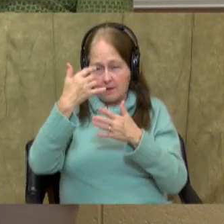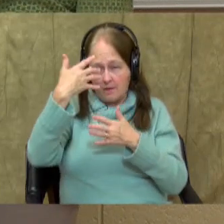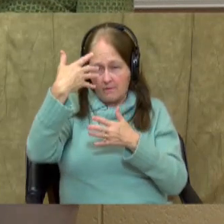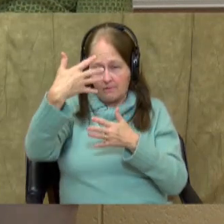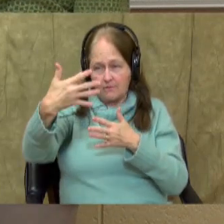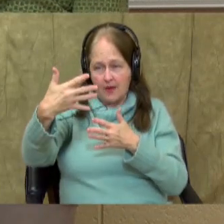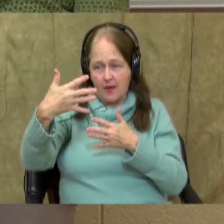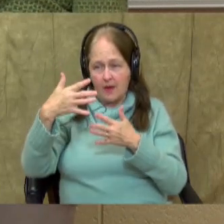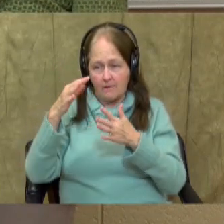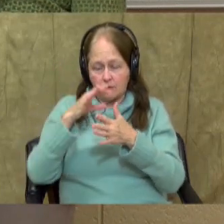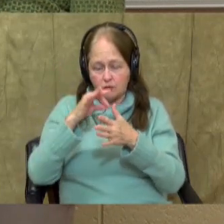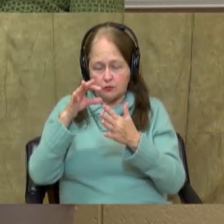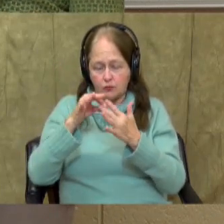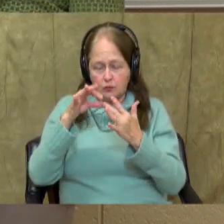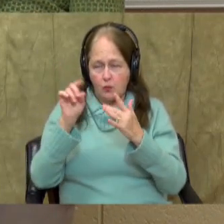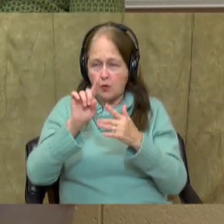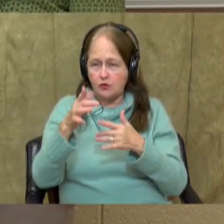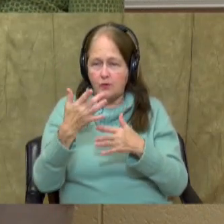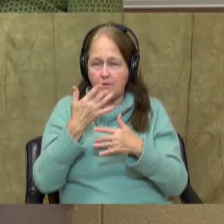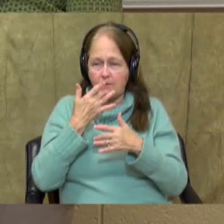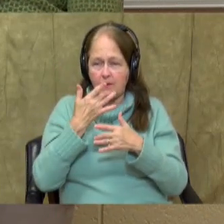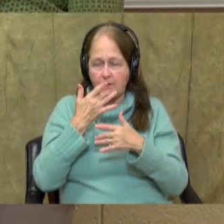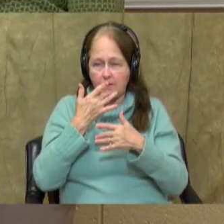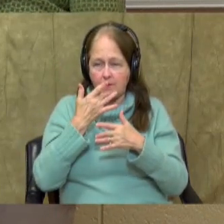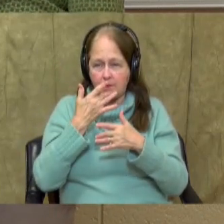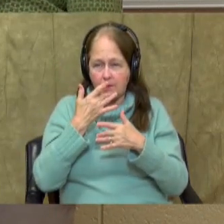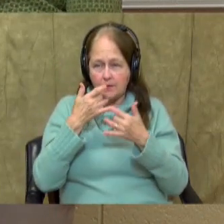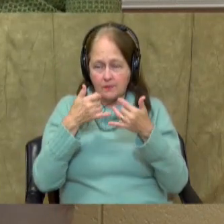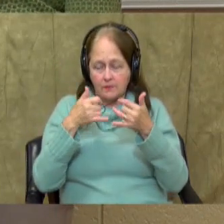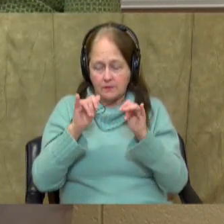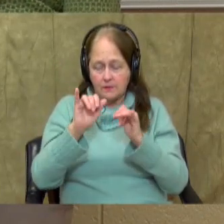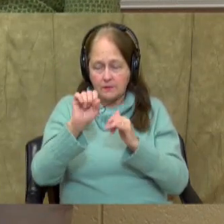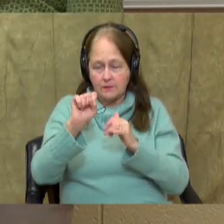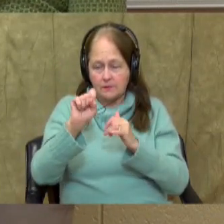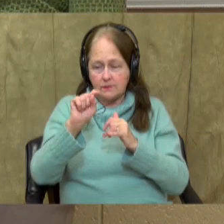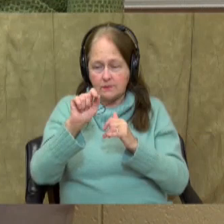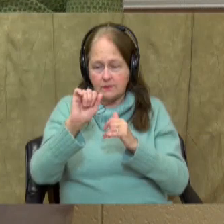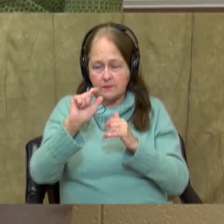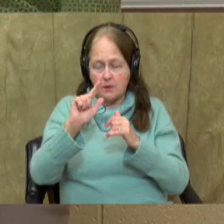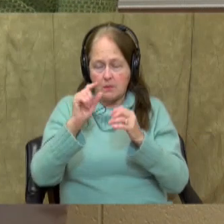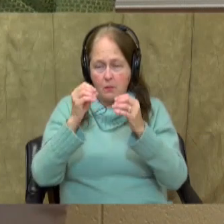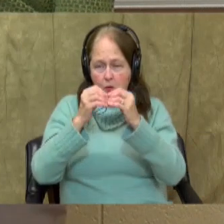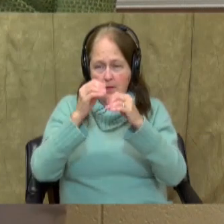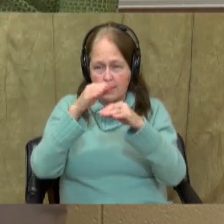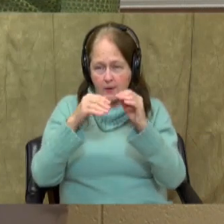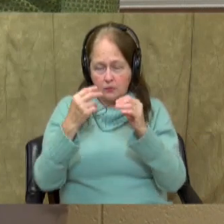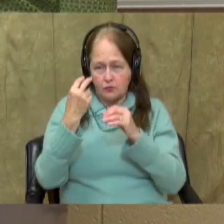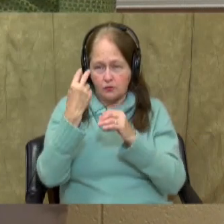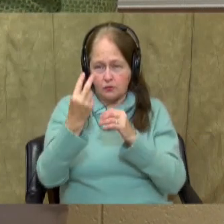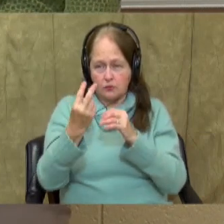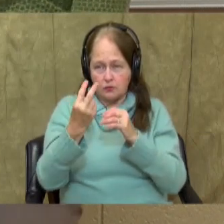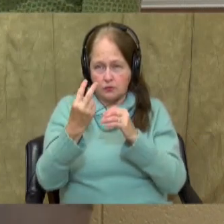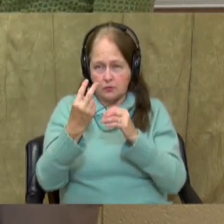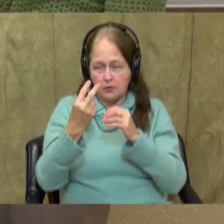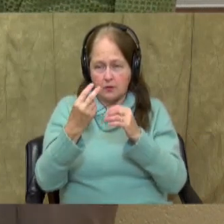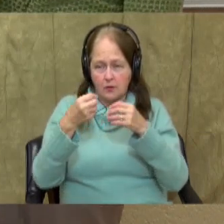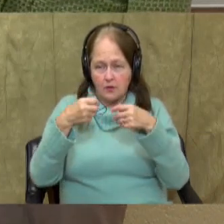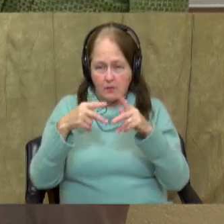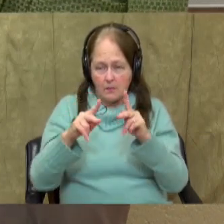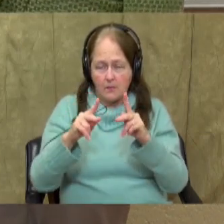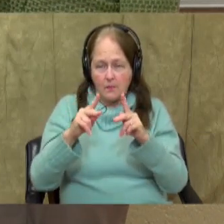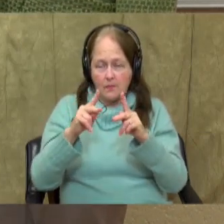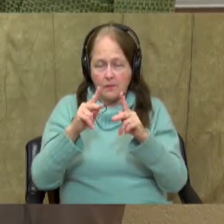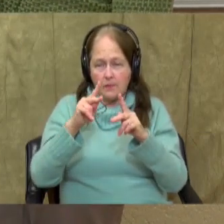5 choices, what is your favorite ice cream? It's still statistical because there's more than 2. And I gave them options of